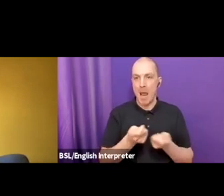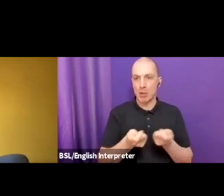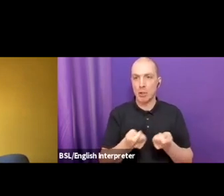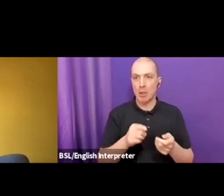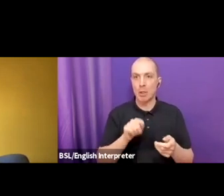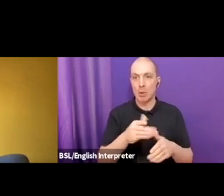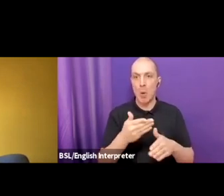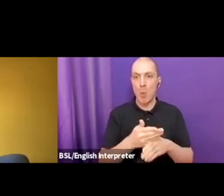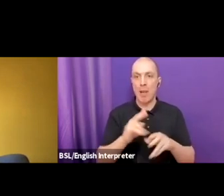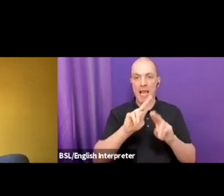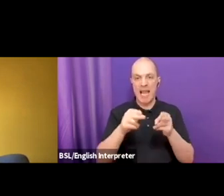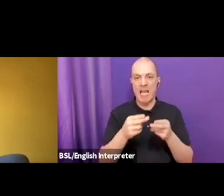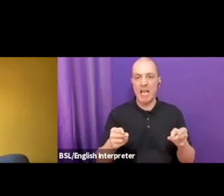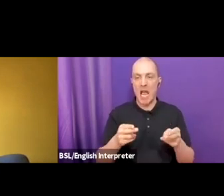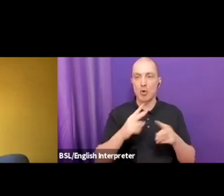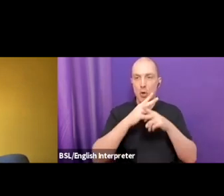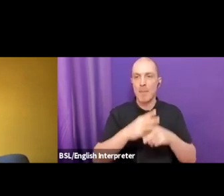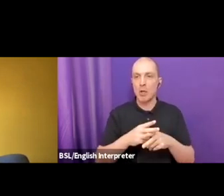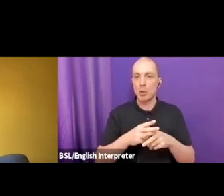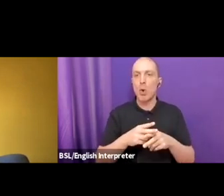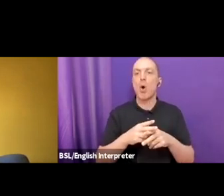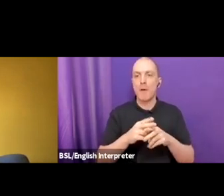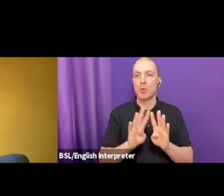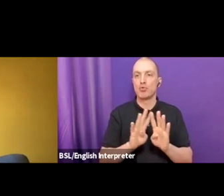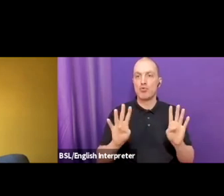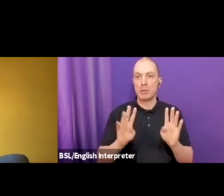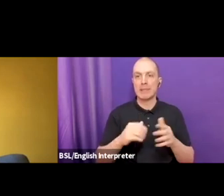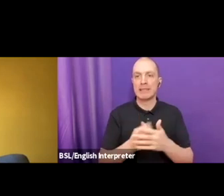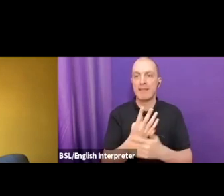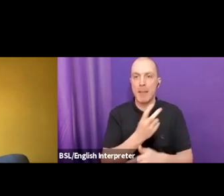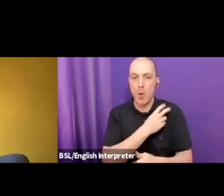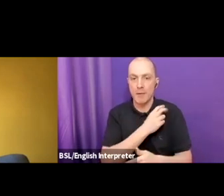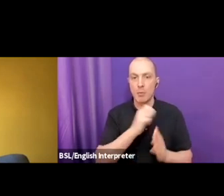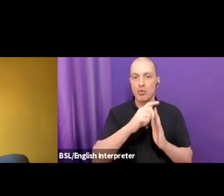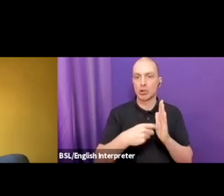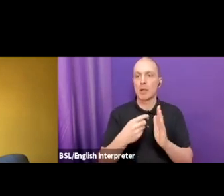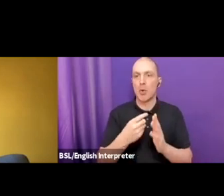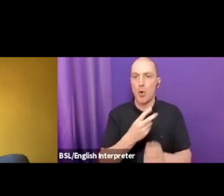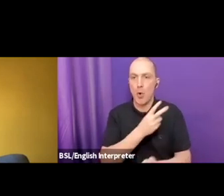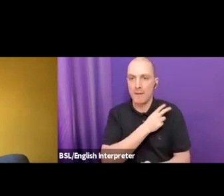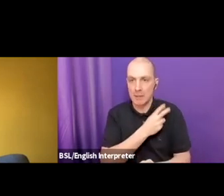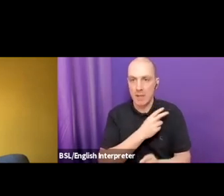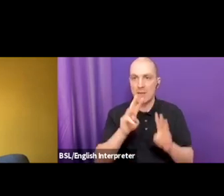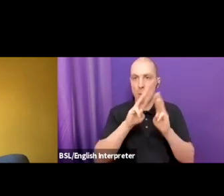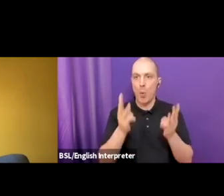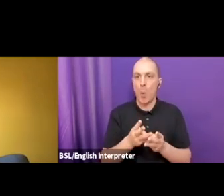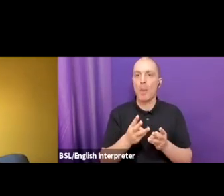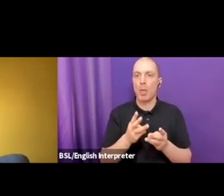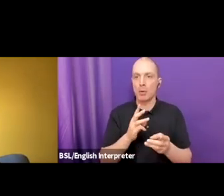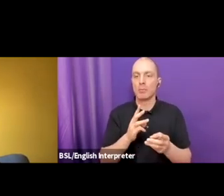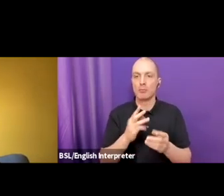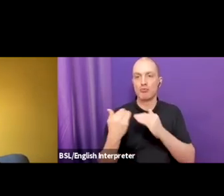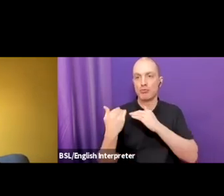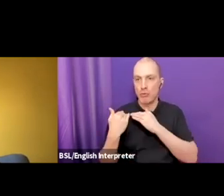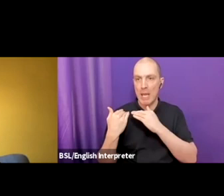Commission of Jurists, so first as development officer and then as project officer for the Global Redress and Accountability Initiative for